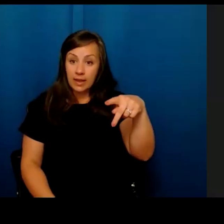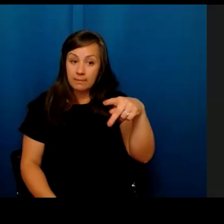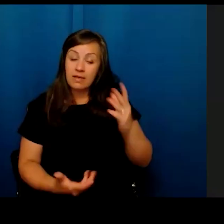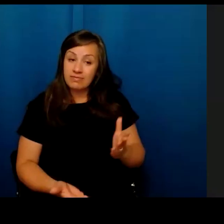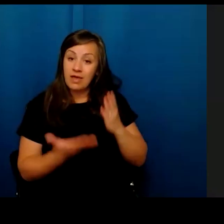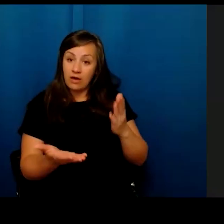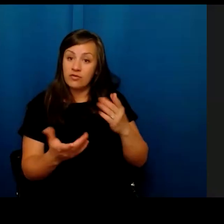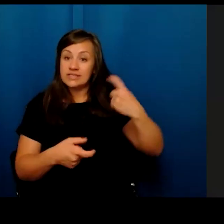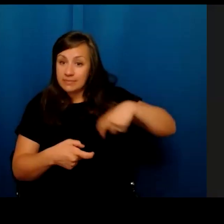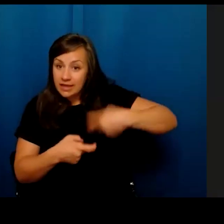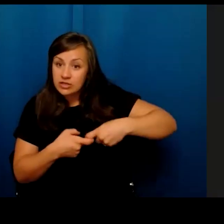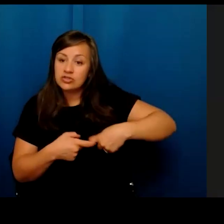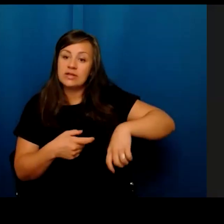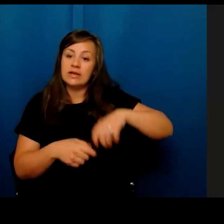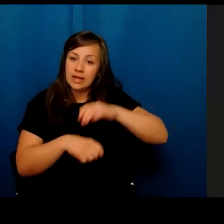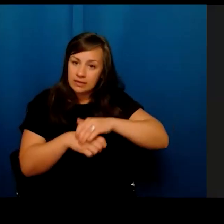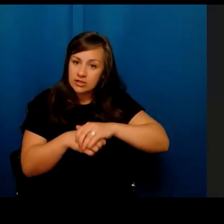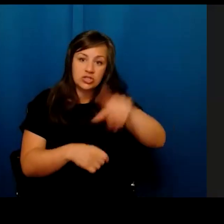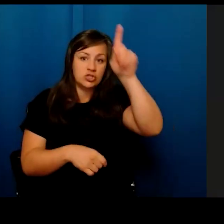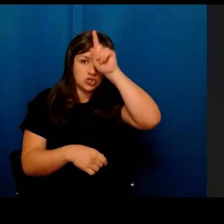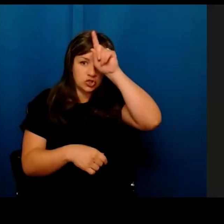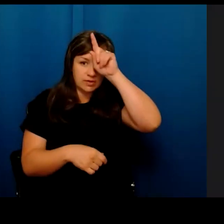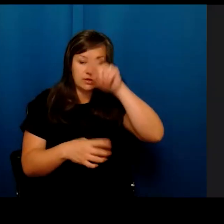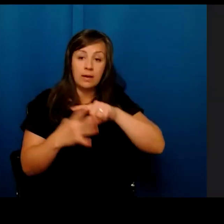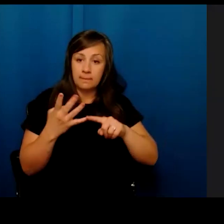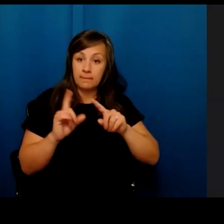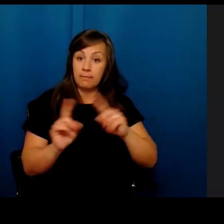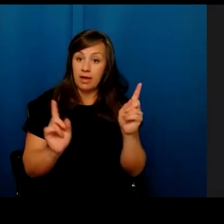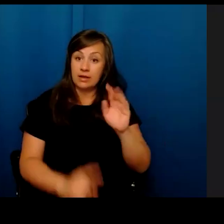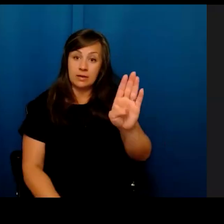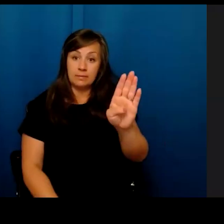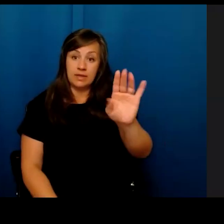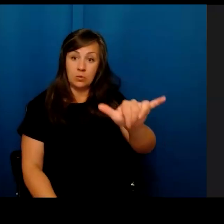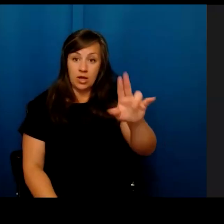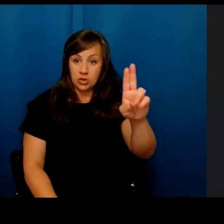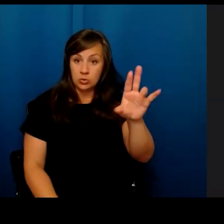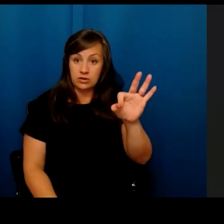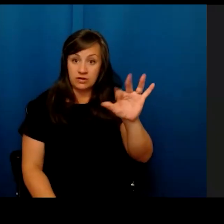Spanish, English, and German, but the BYU FLATS exam, I think, is cheaper.